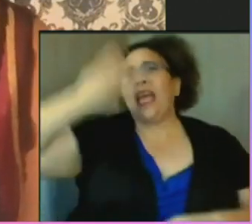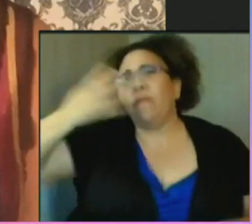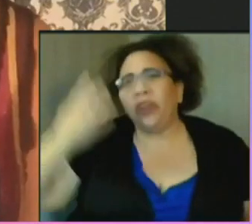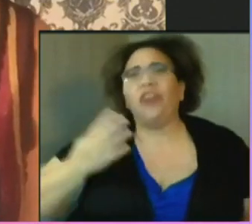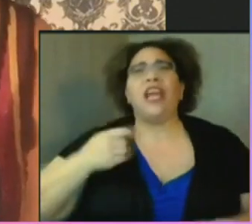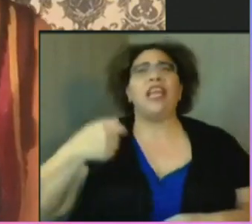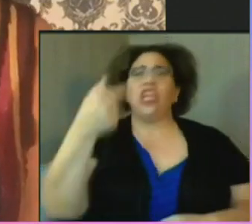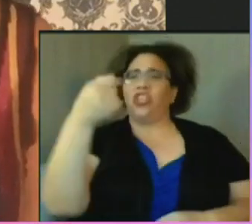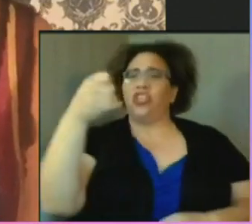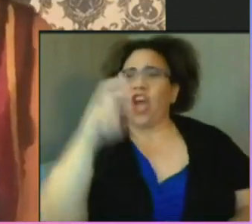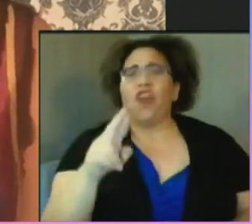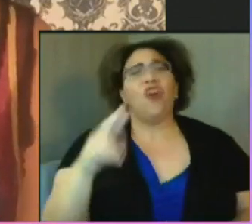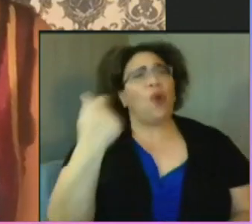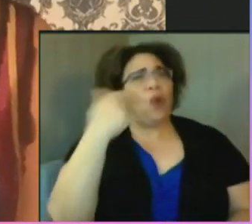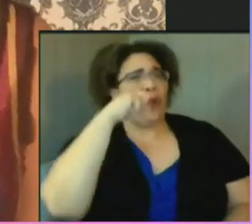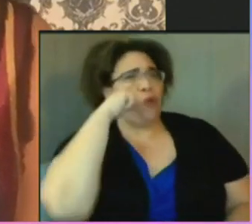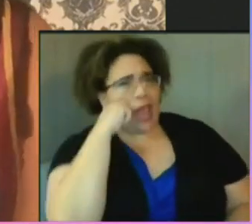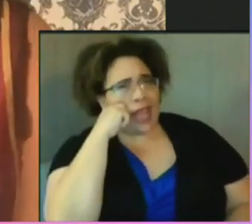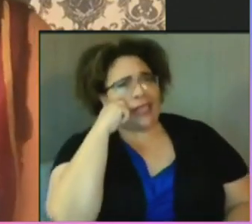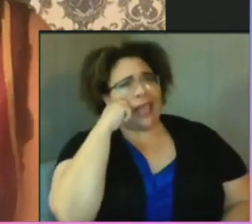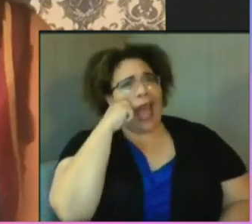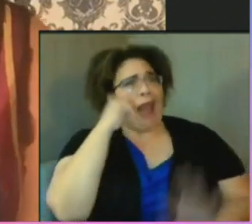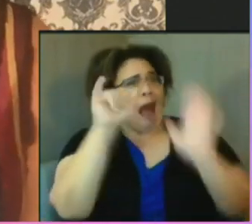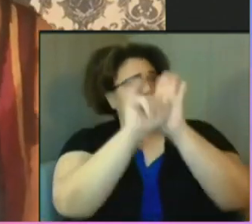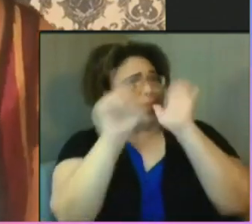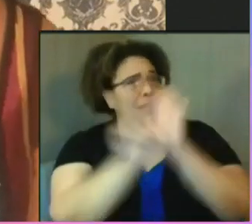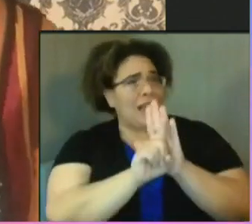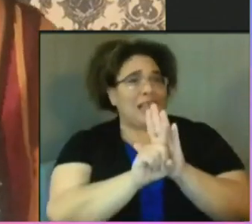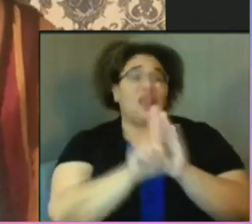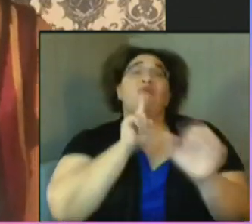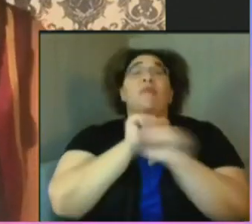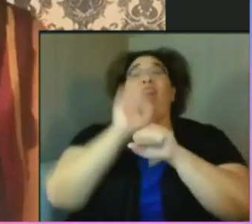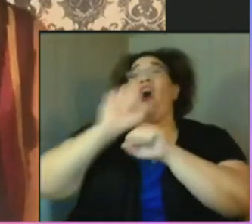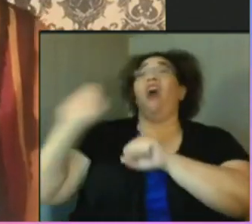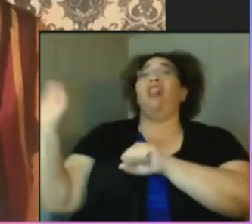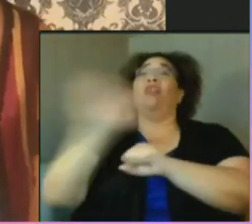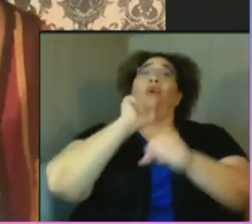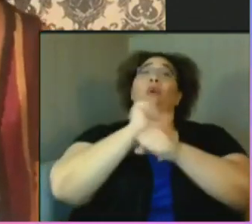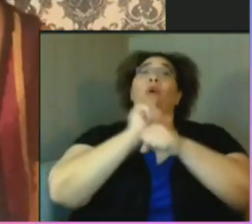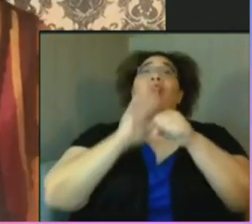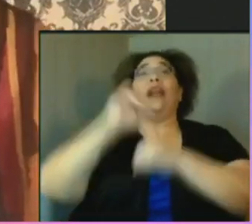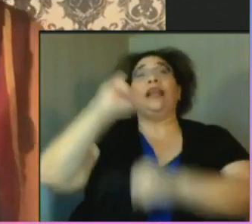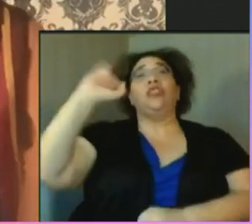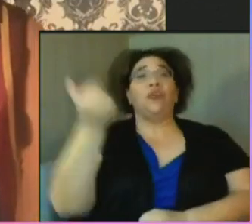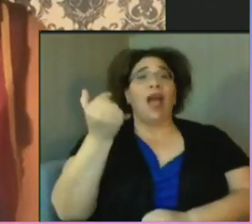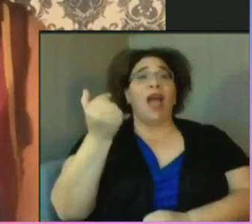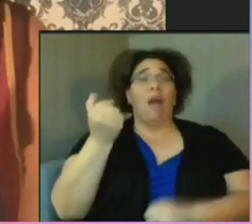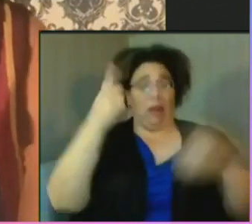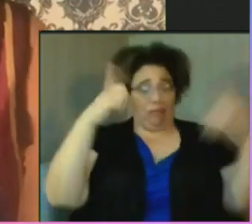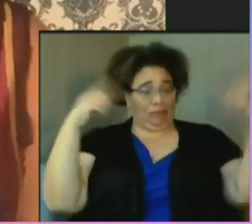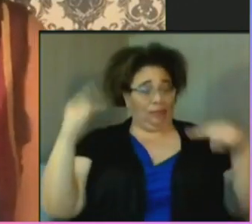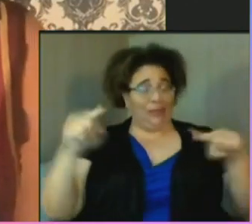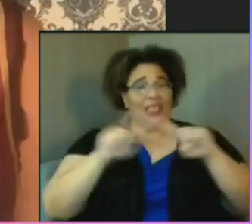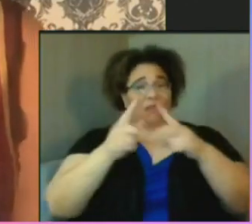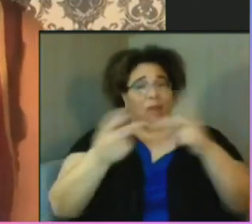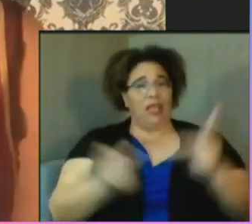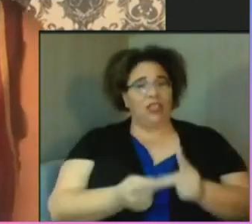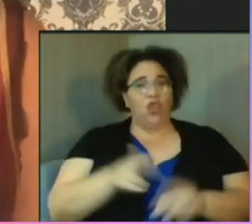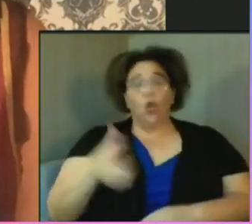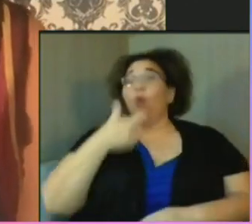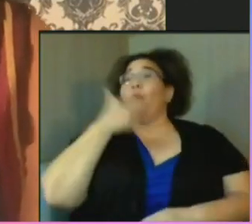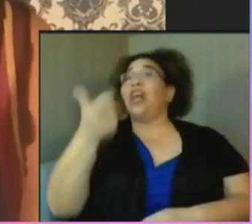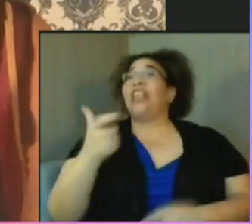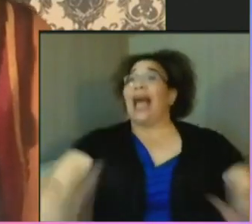out their work, their powerful work on Instagram, and also in Vogue and so many other places. You are watching Lives